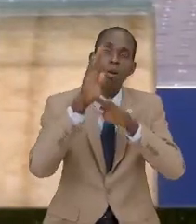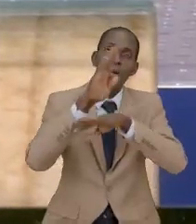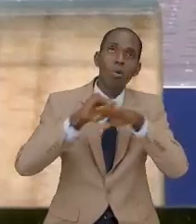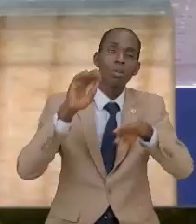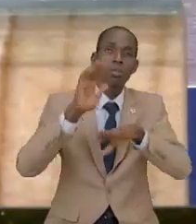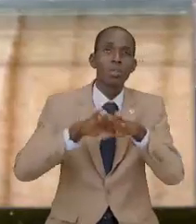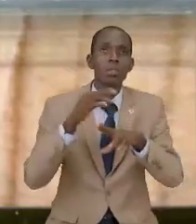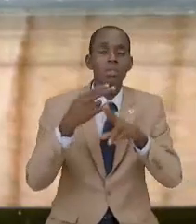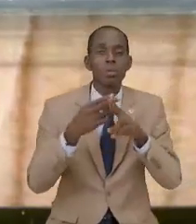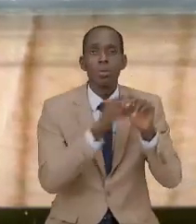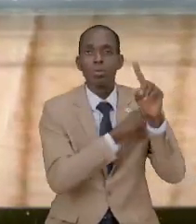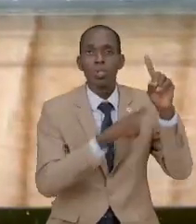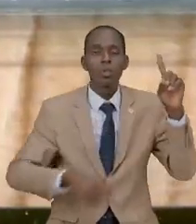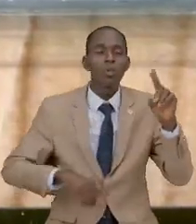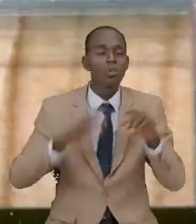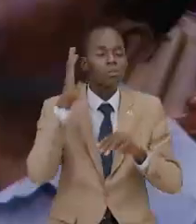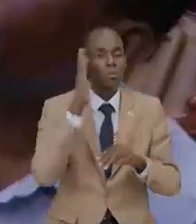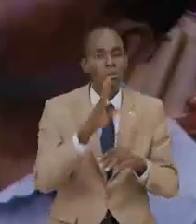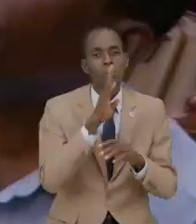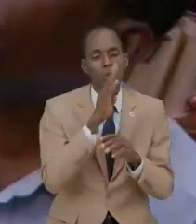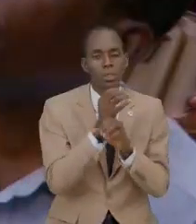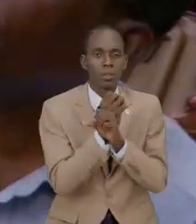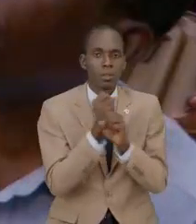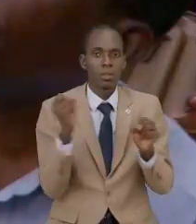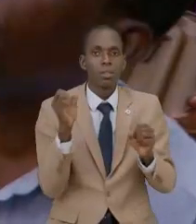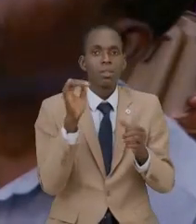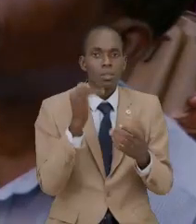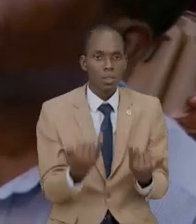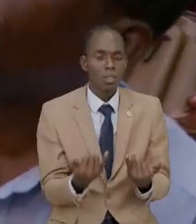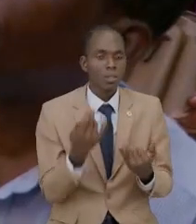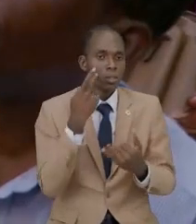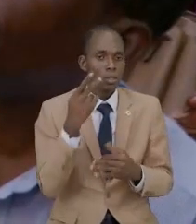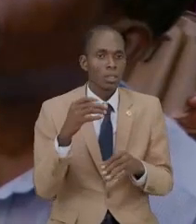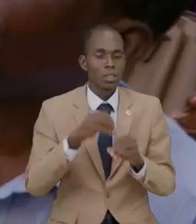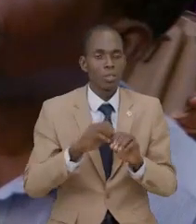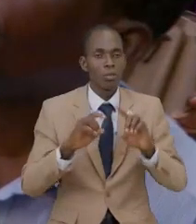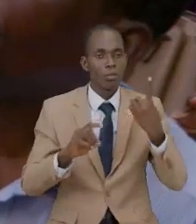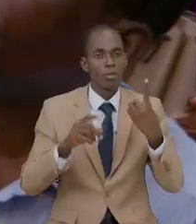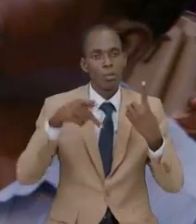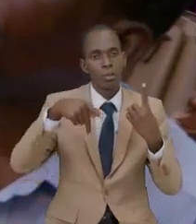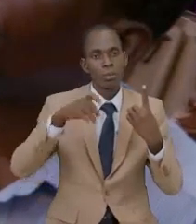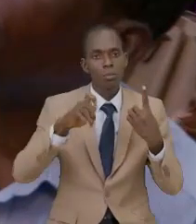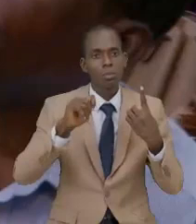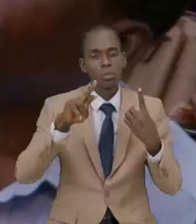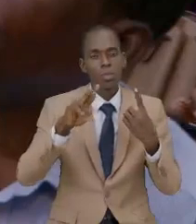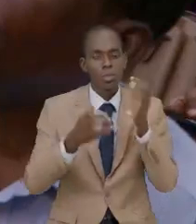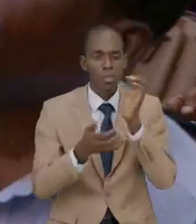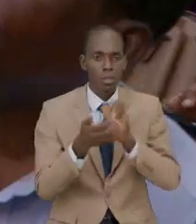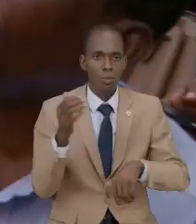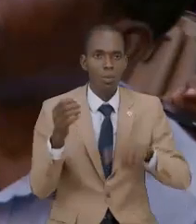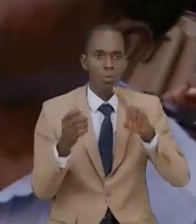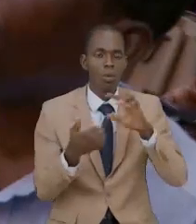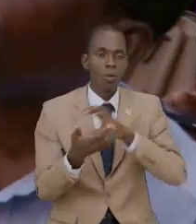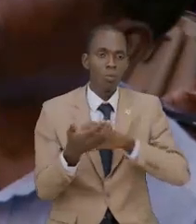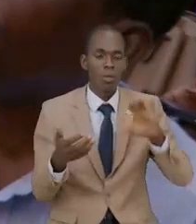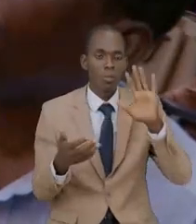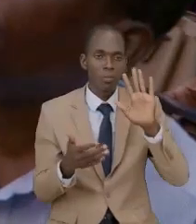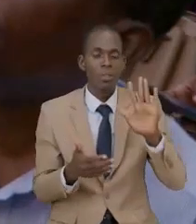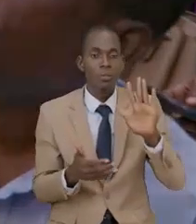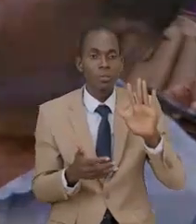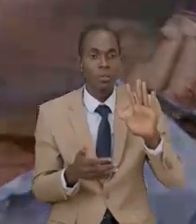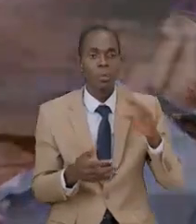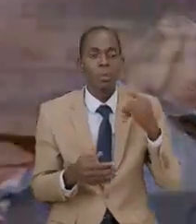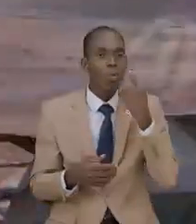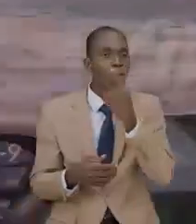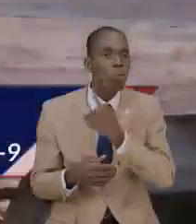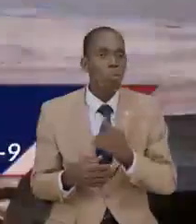Lord shall be saved. Let's come to 1 Peter chapter 1, verse 5. Who